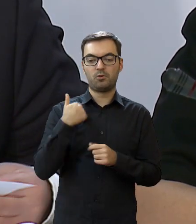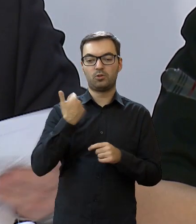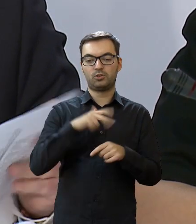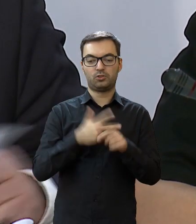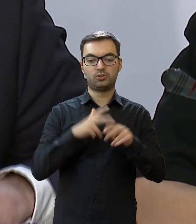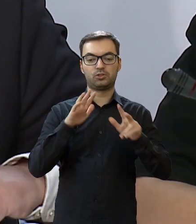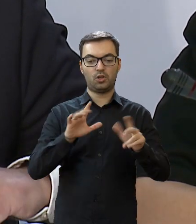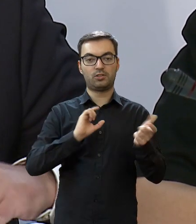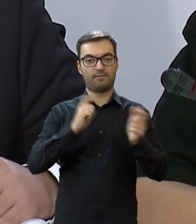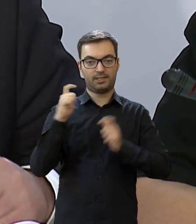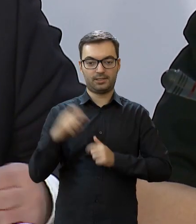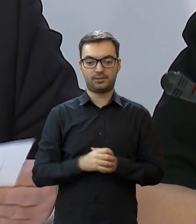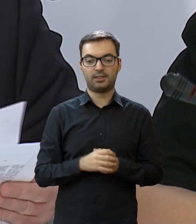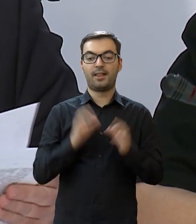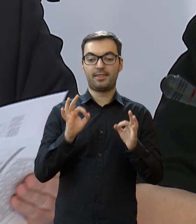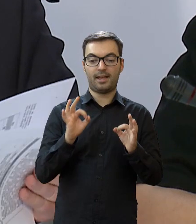other